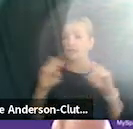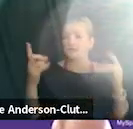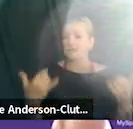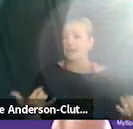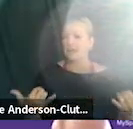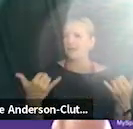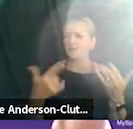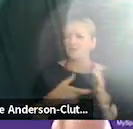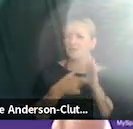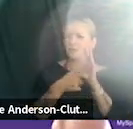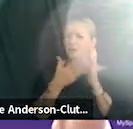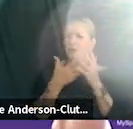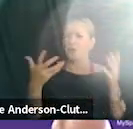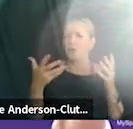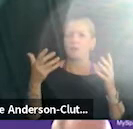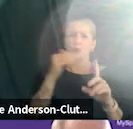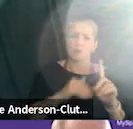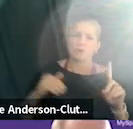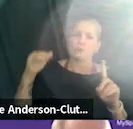her behavior